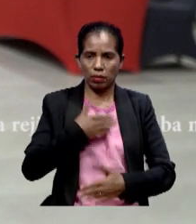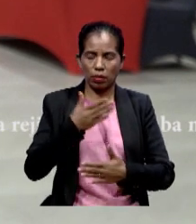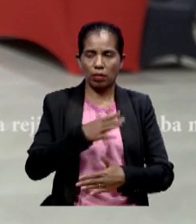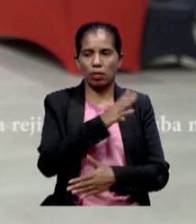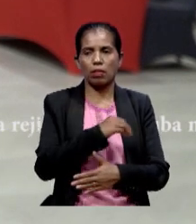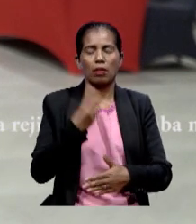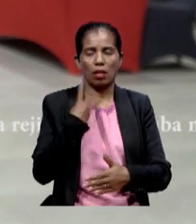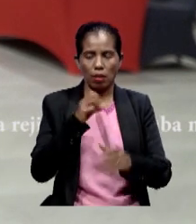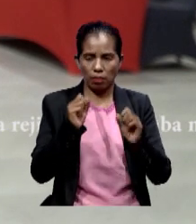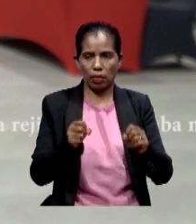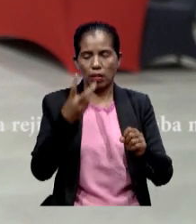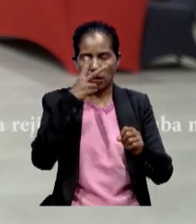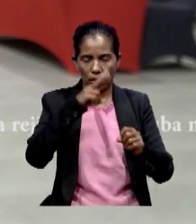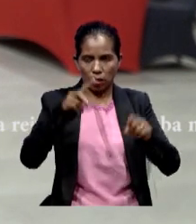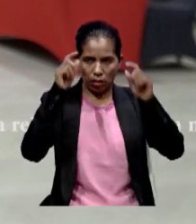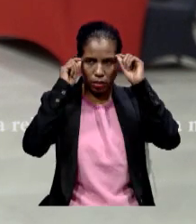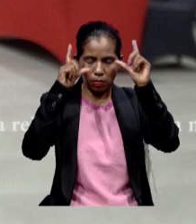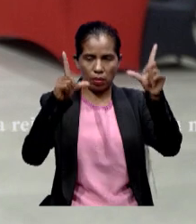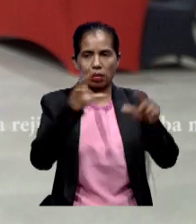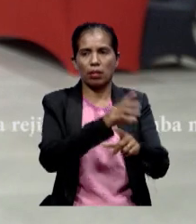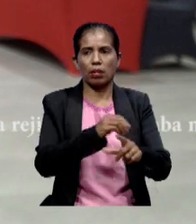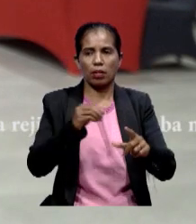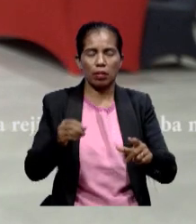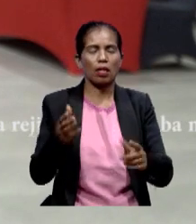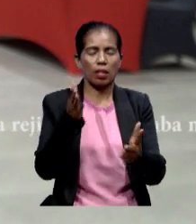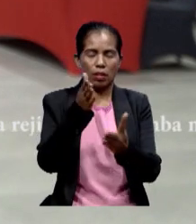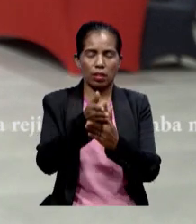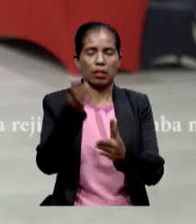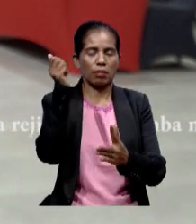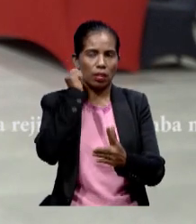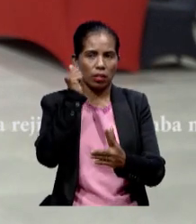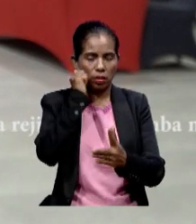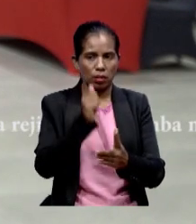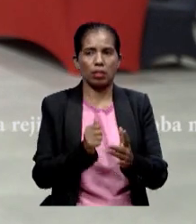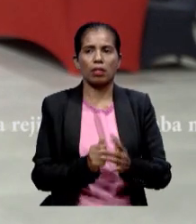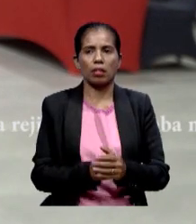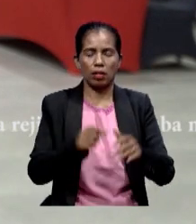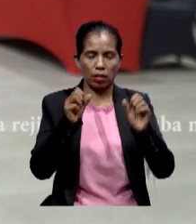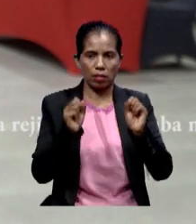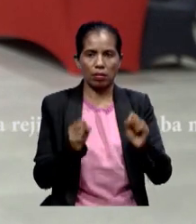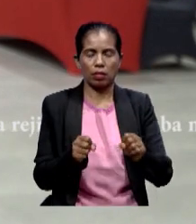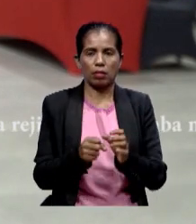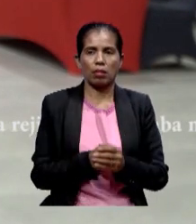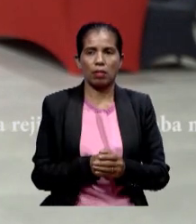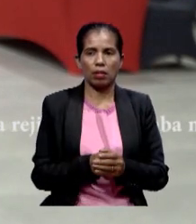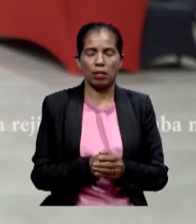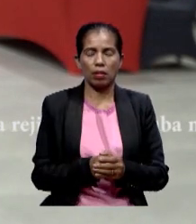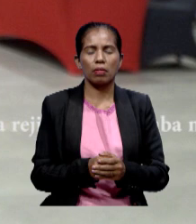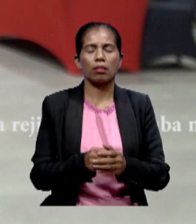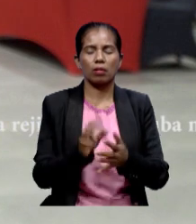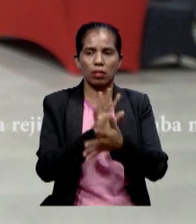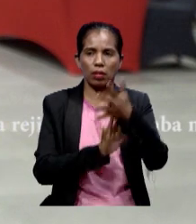I can say that Timor-Leste is in the ASEAN region. We will work to accelerate